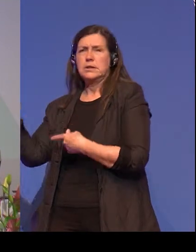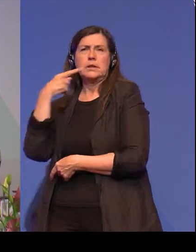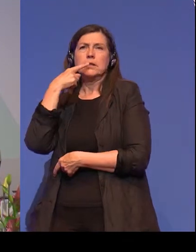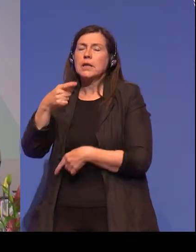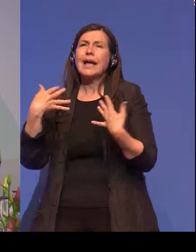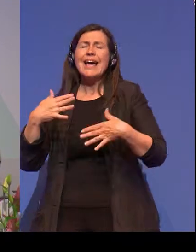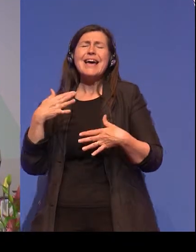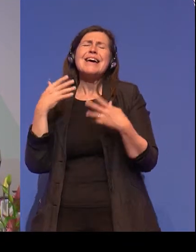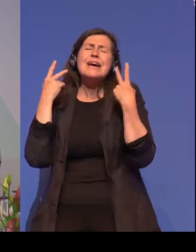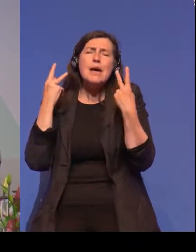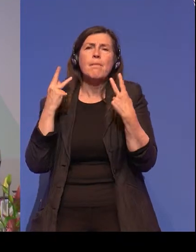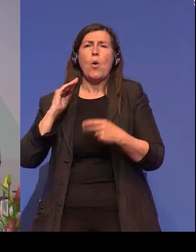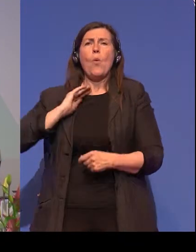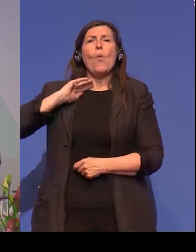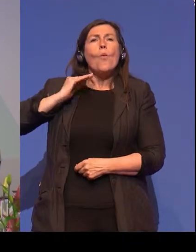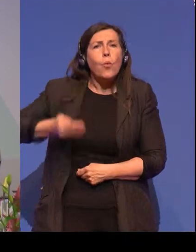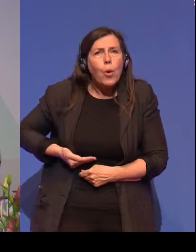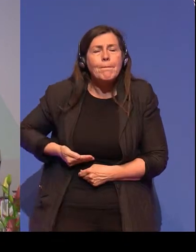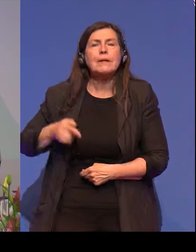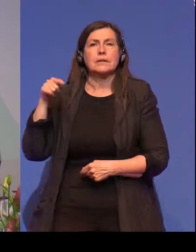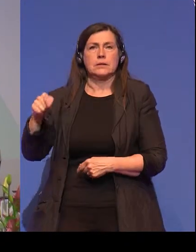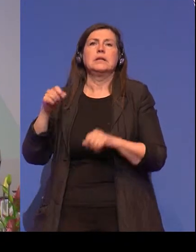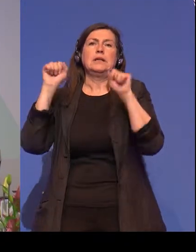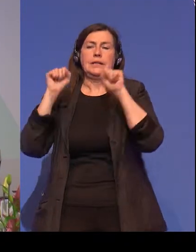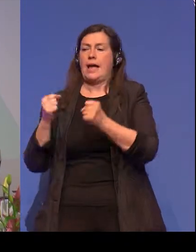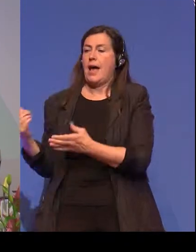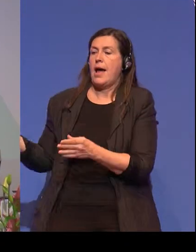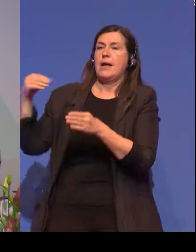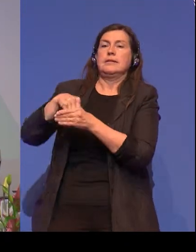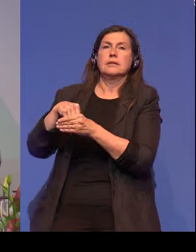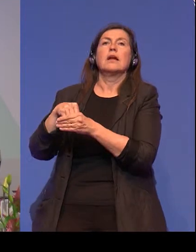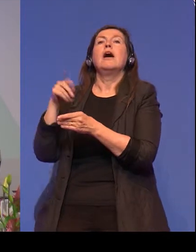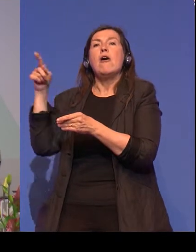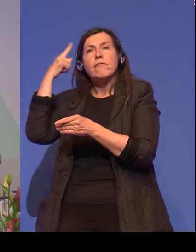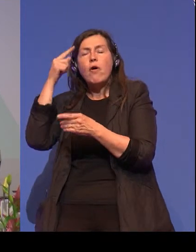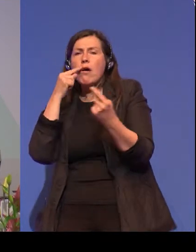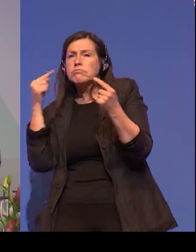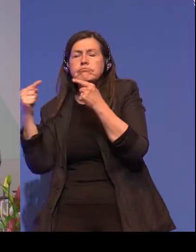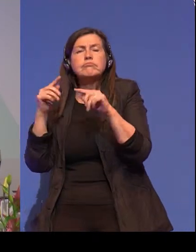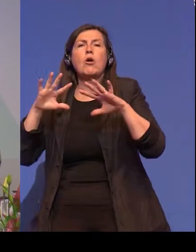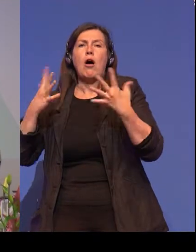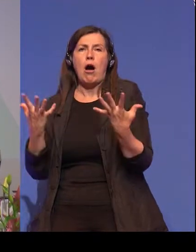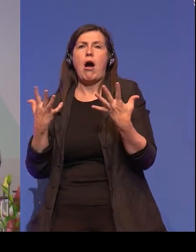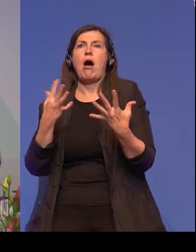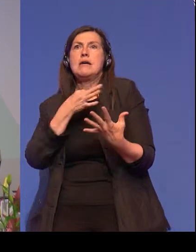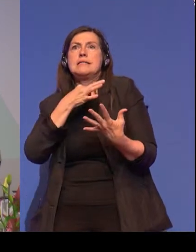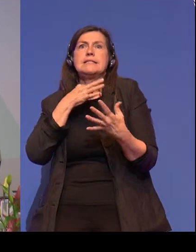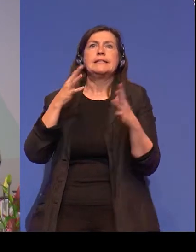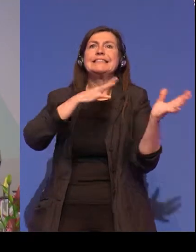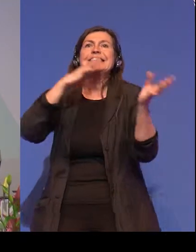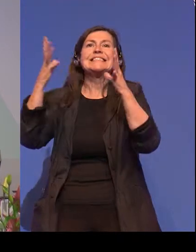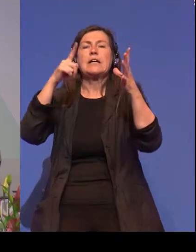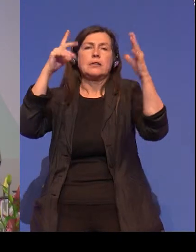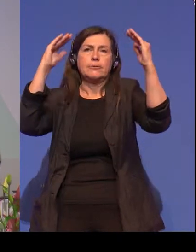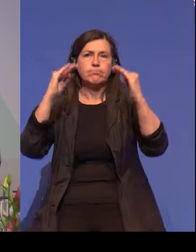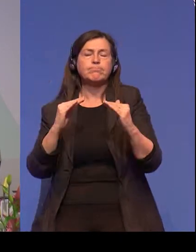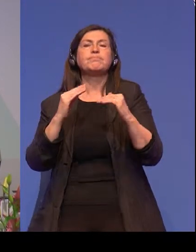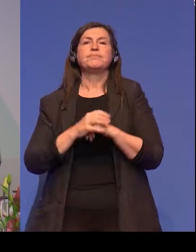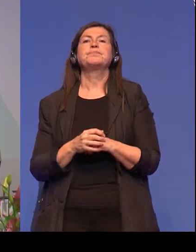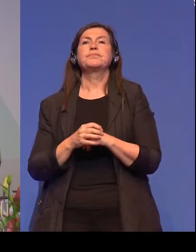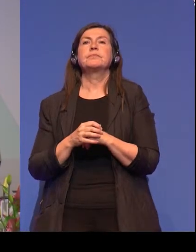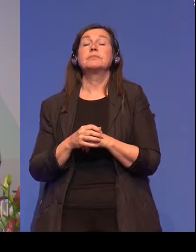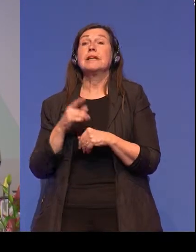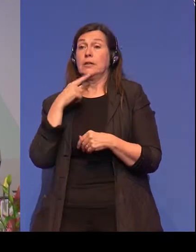of women's leadership in disaster risk reduction. Across the board, the SIDS acknowledge that the twin